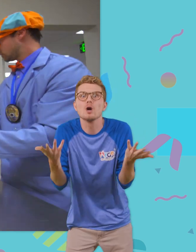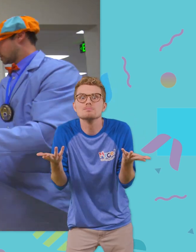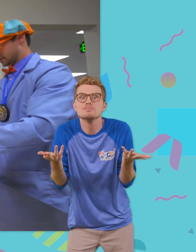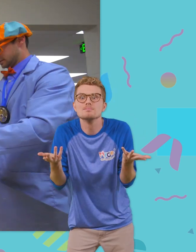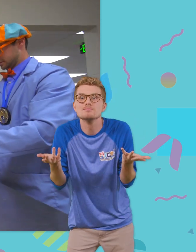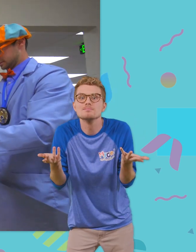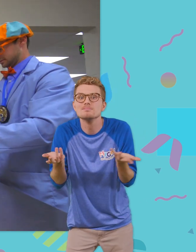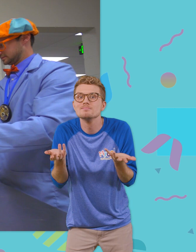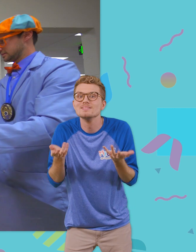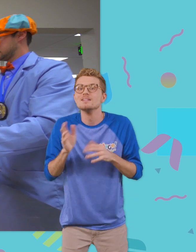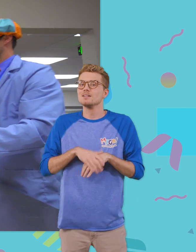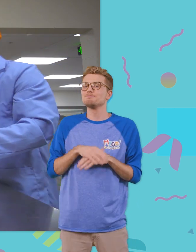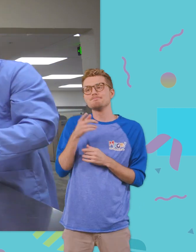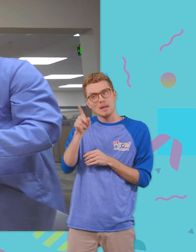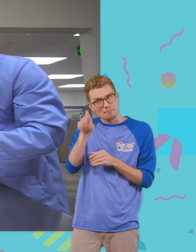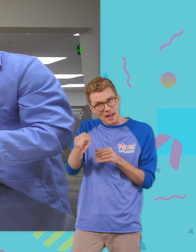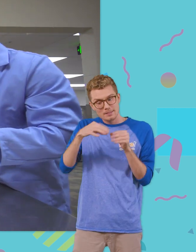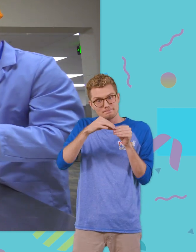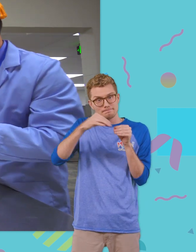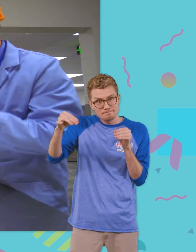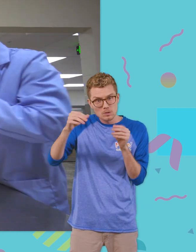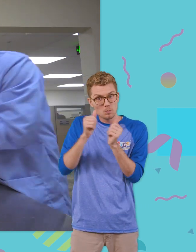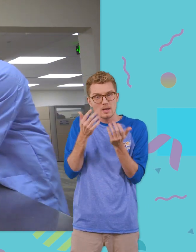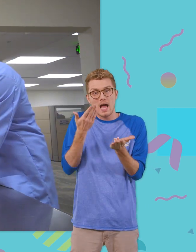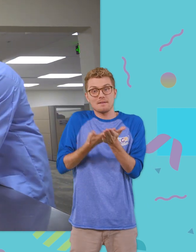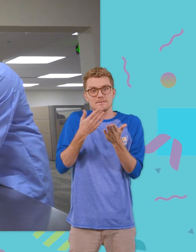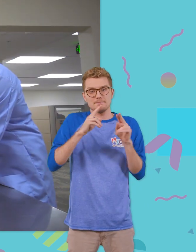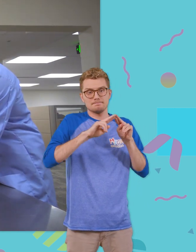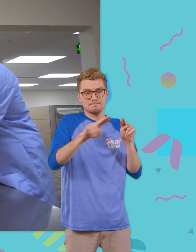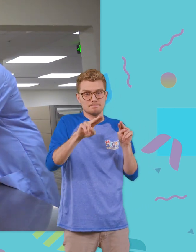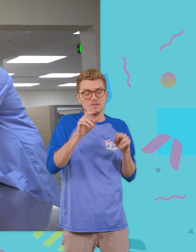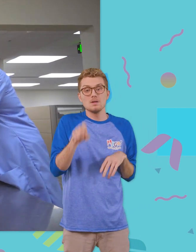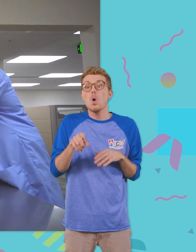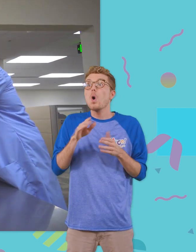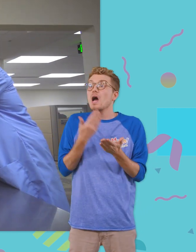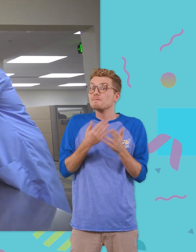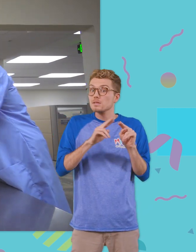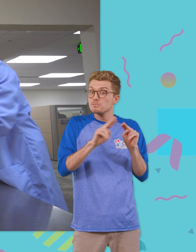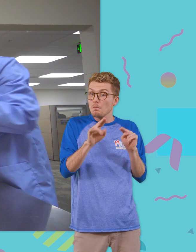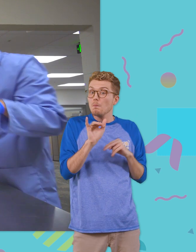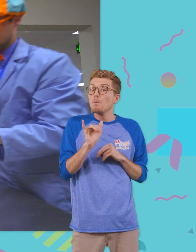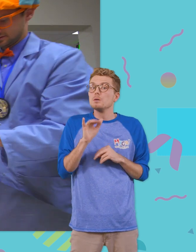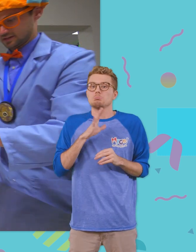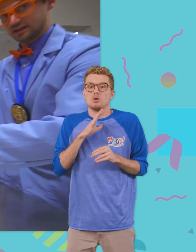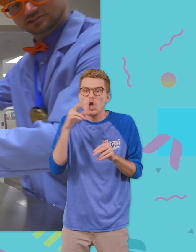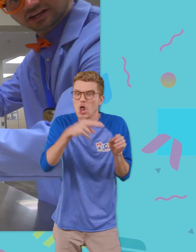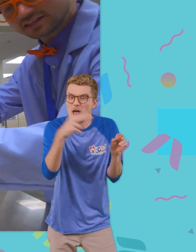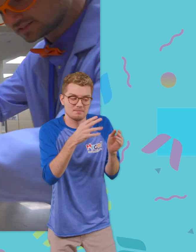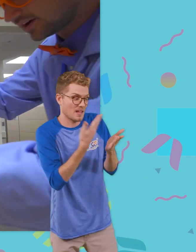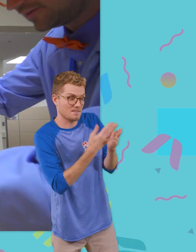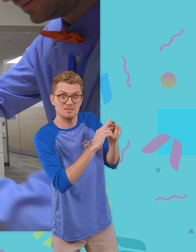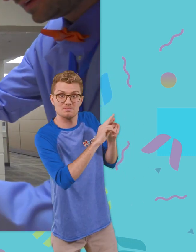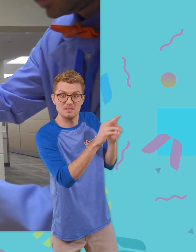Okay, now what? Now you need to seal the bag with evidence tape. Okay, evidence tape. Oh, okay,